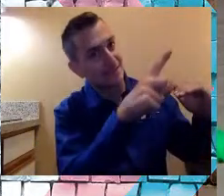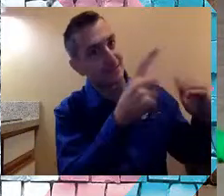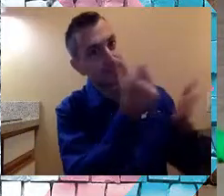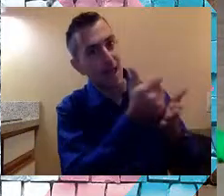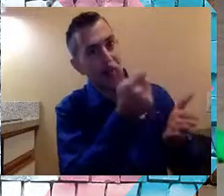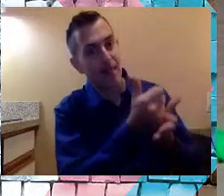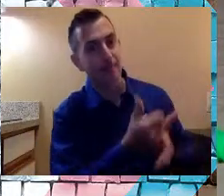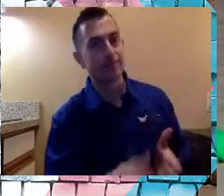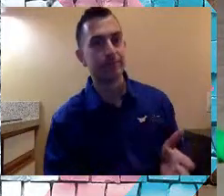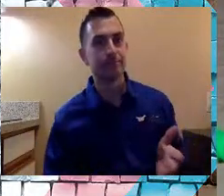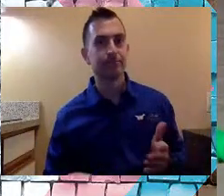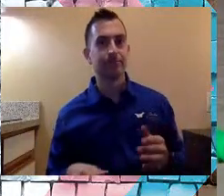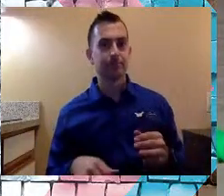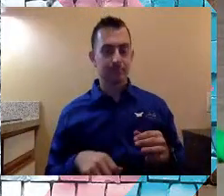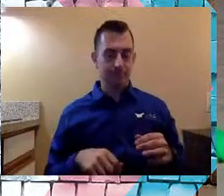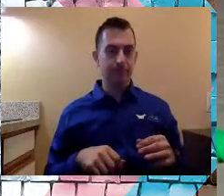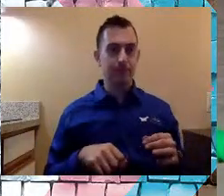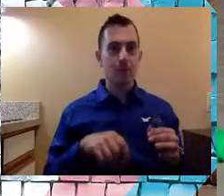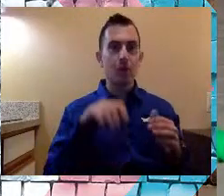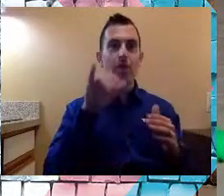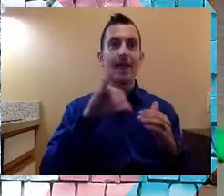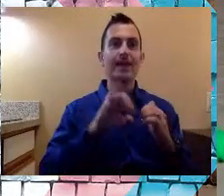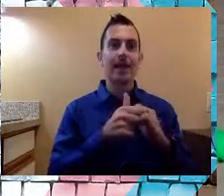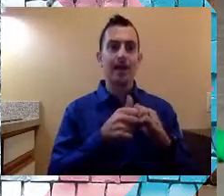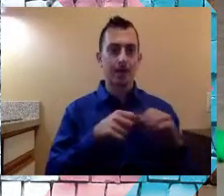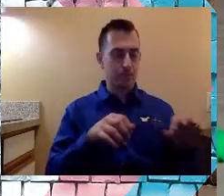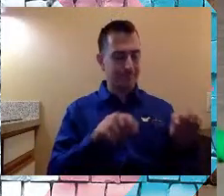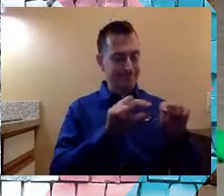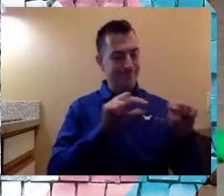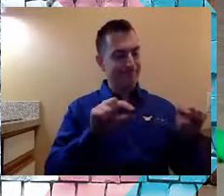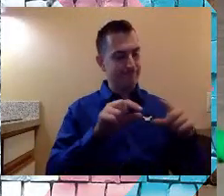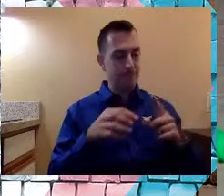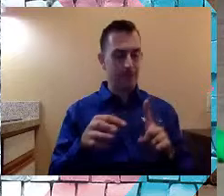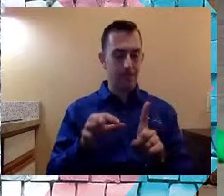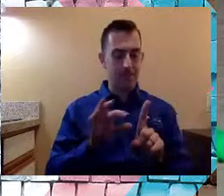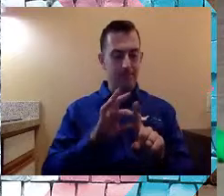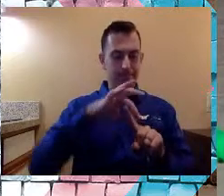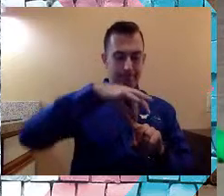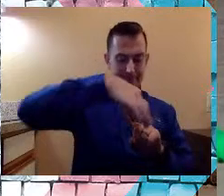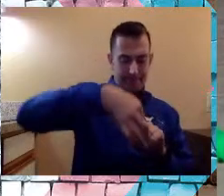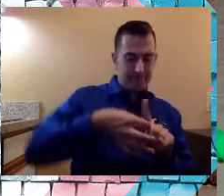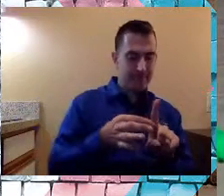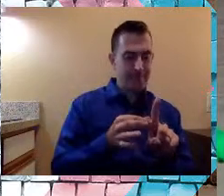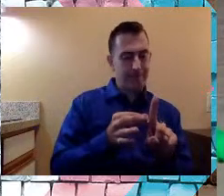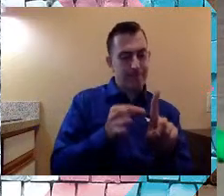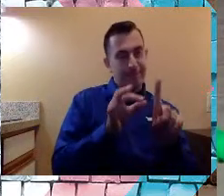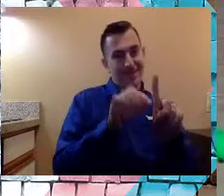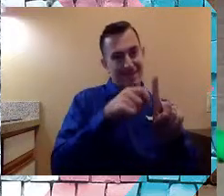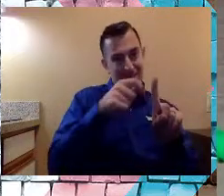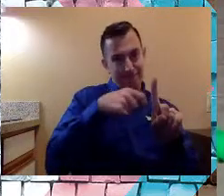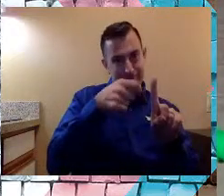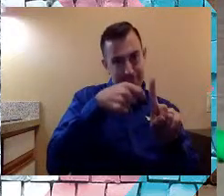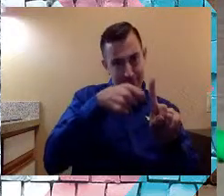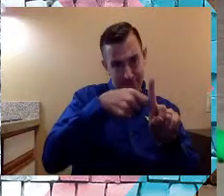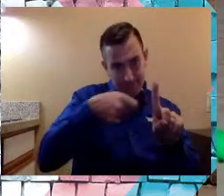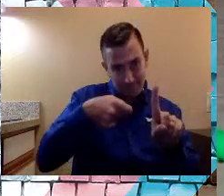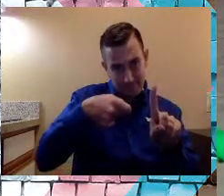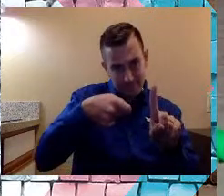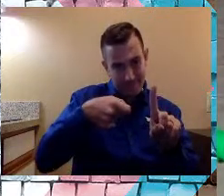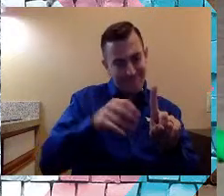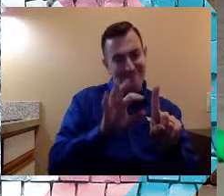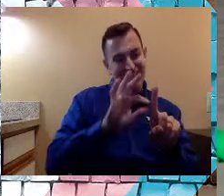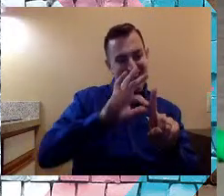the yarn started on my stick. And then from there, I start wrapping. And you can wrap